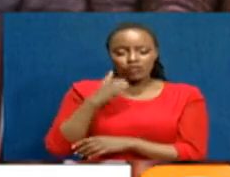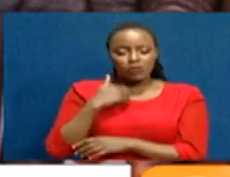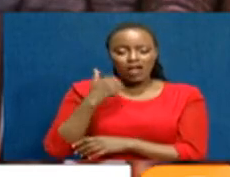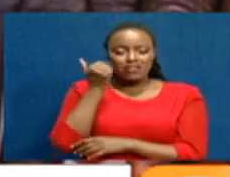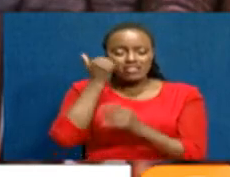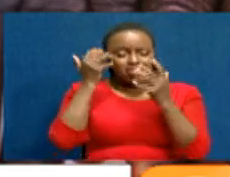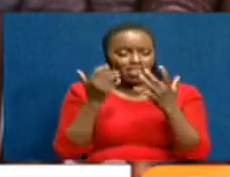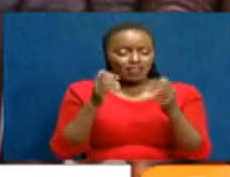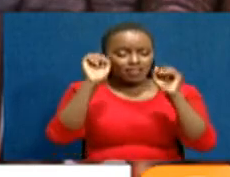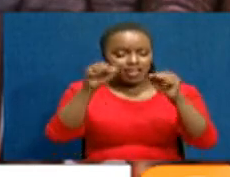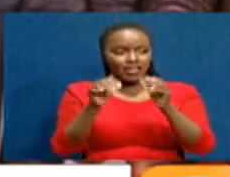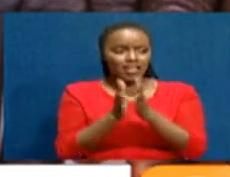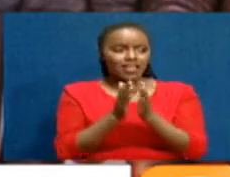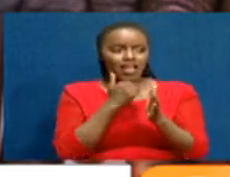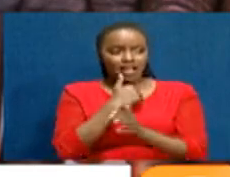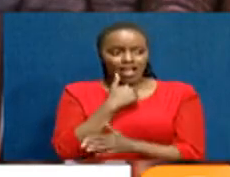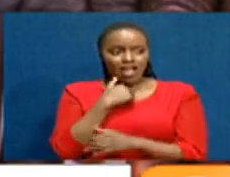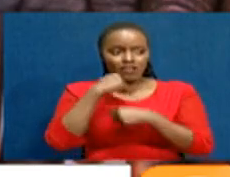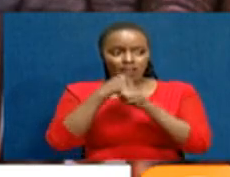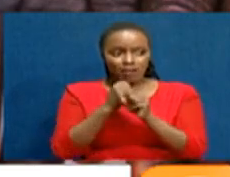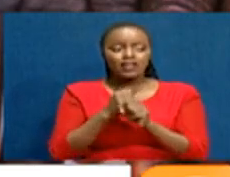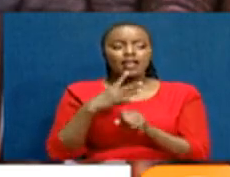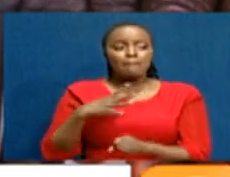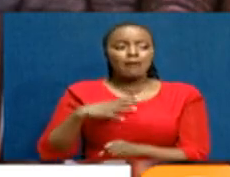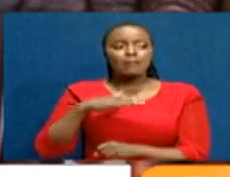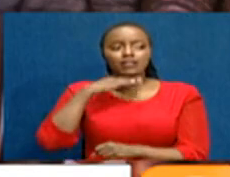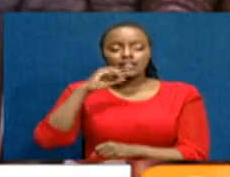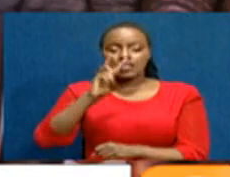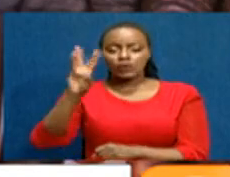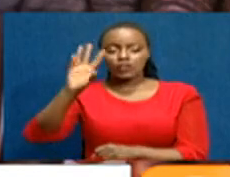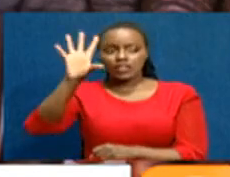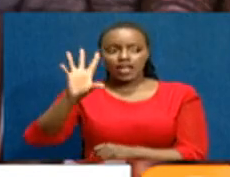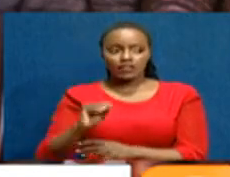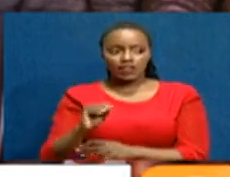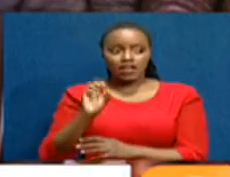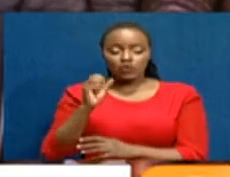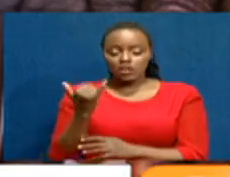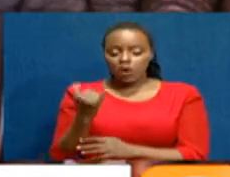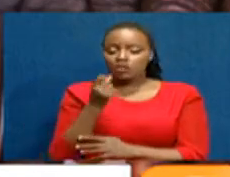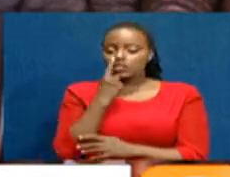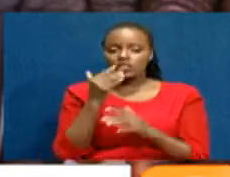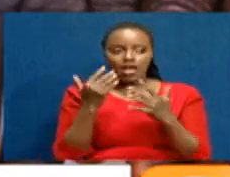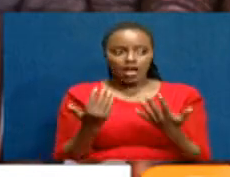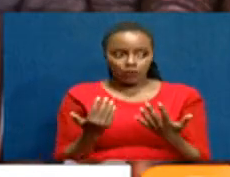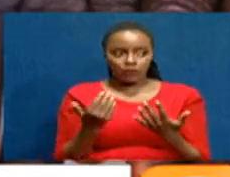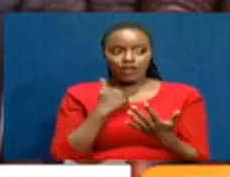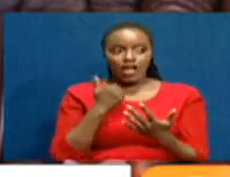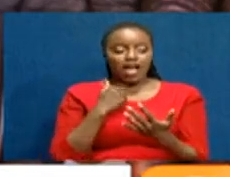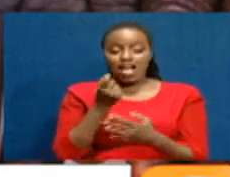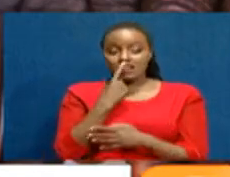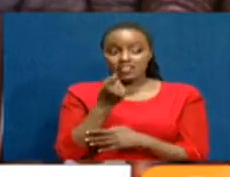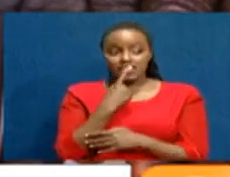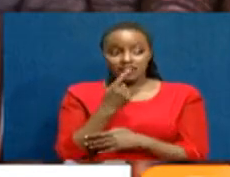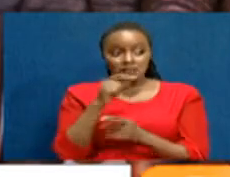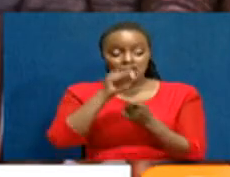severe, however, and has been reported to have caused deaths in West Africa. So, what about treating it? There are no